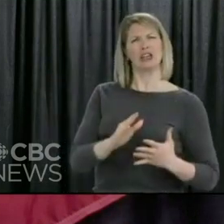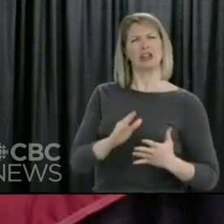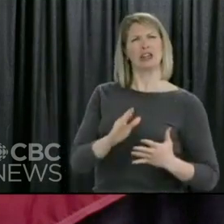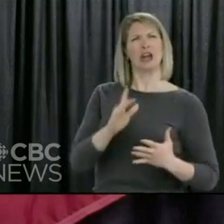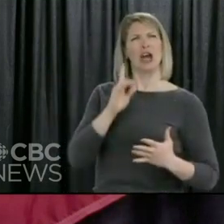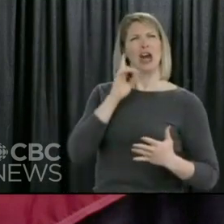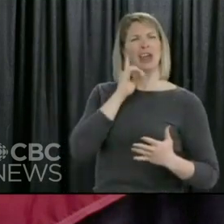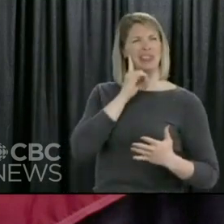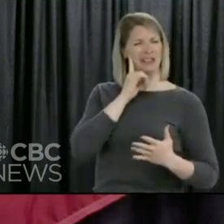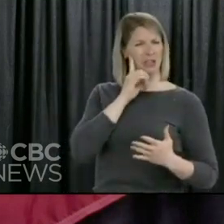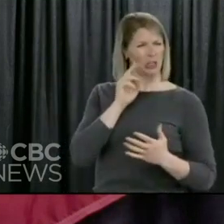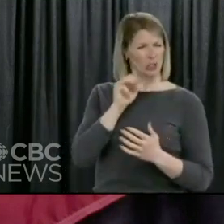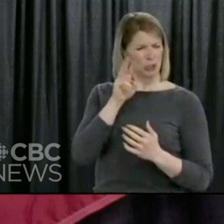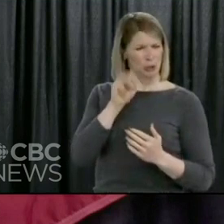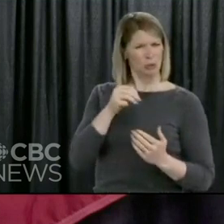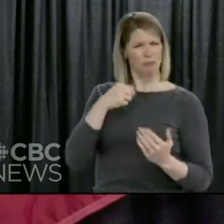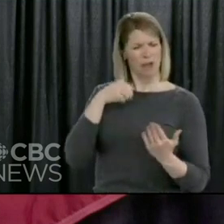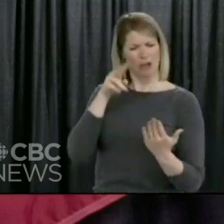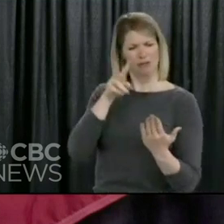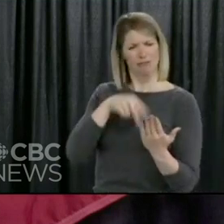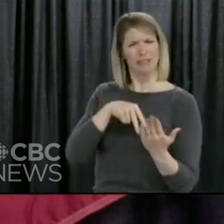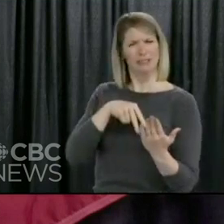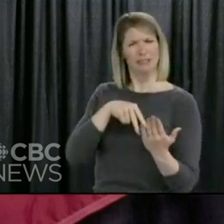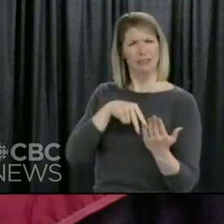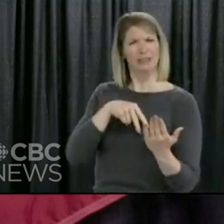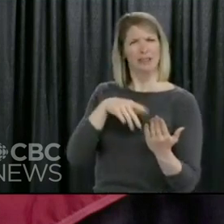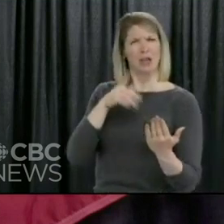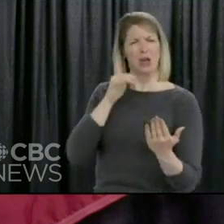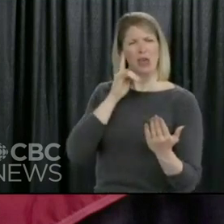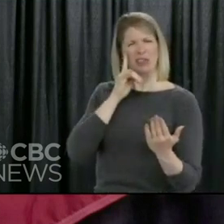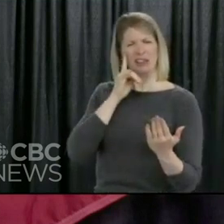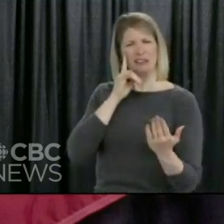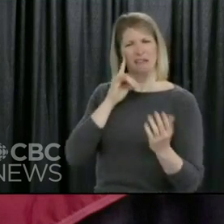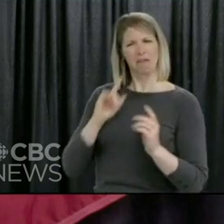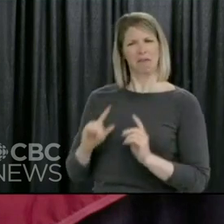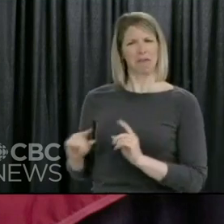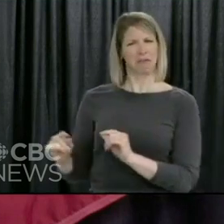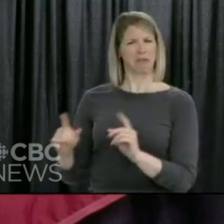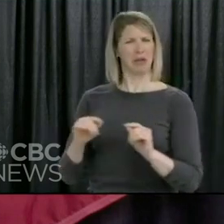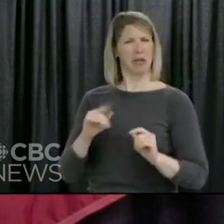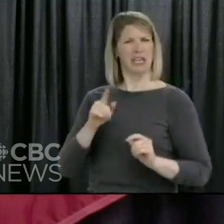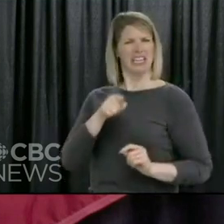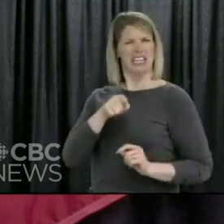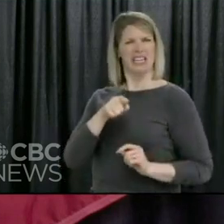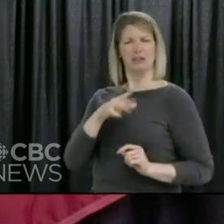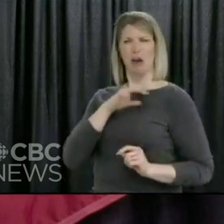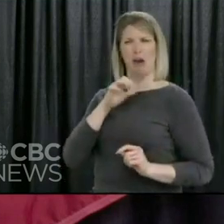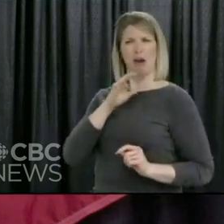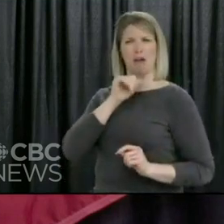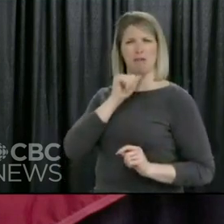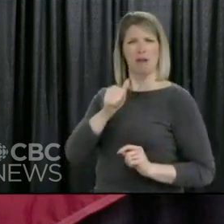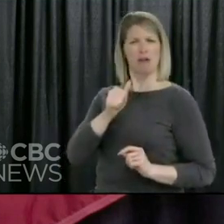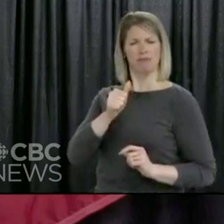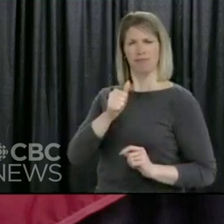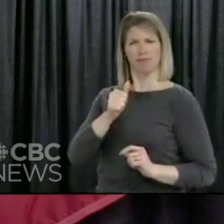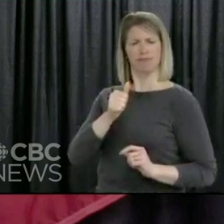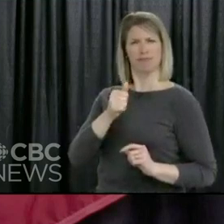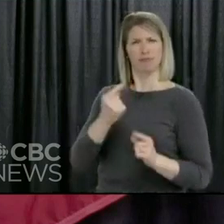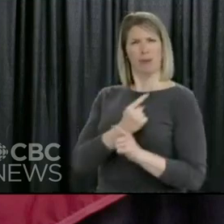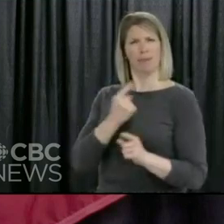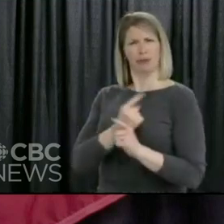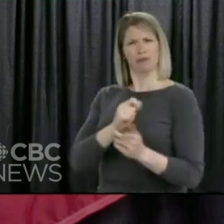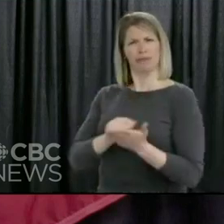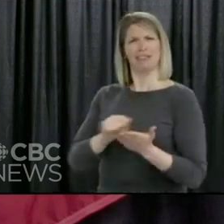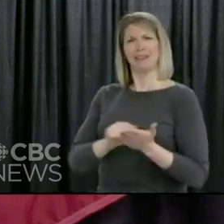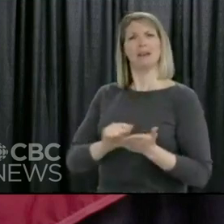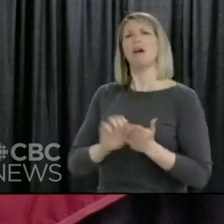said it was a scathing, report or back to government. It wasn't that way at all. It was a very professional, well-written letter